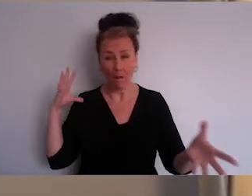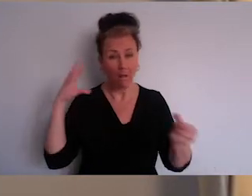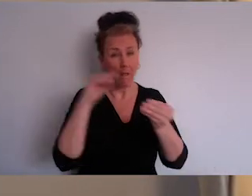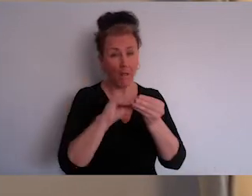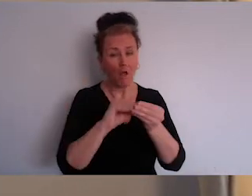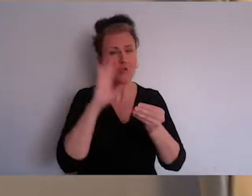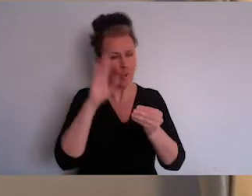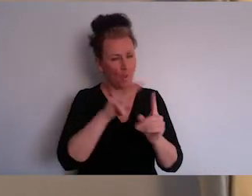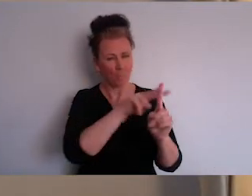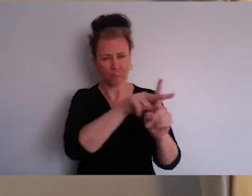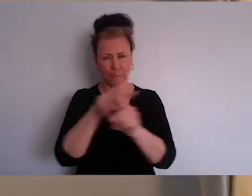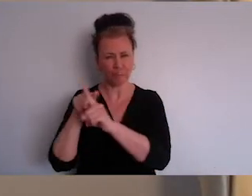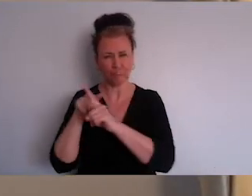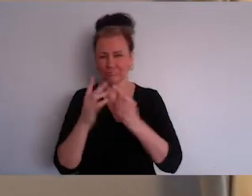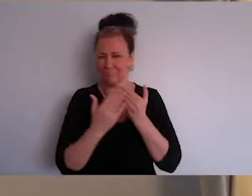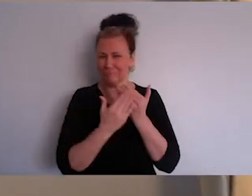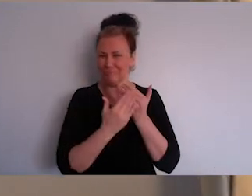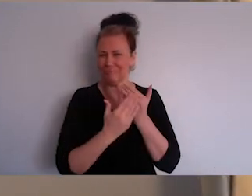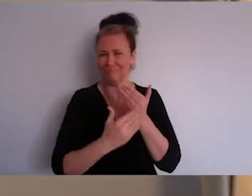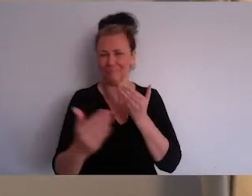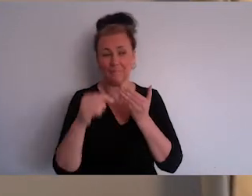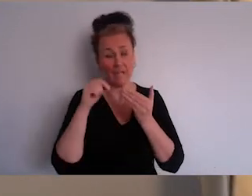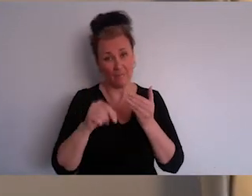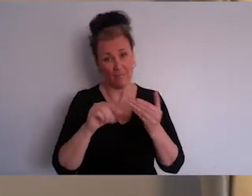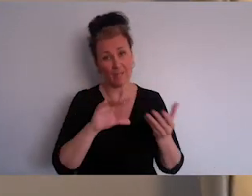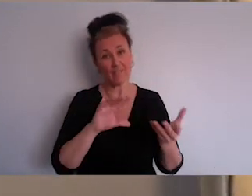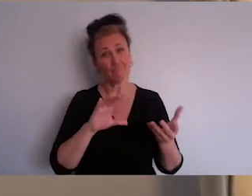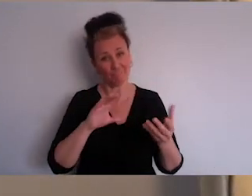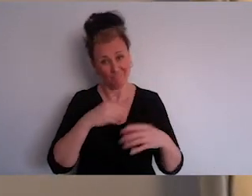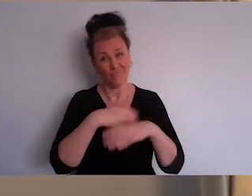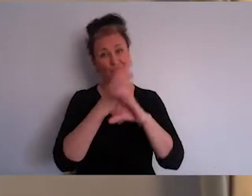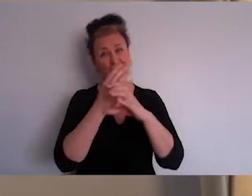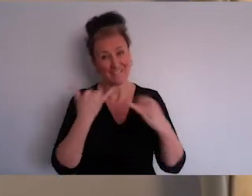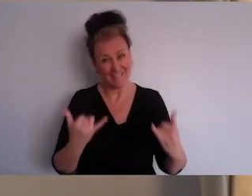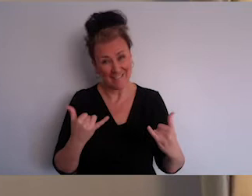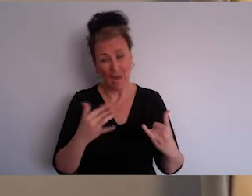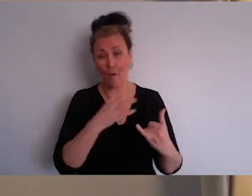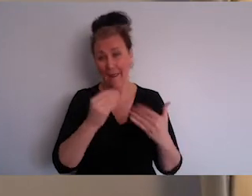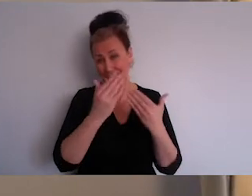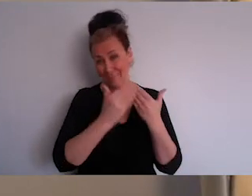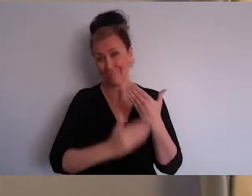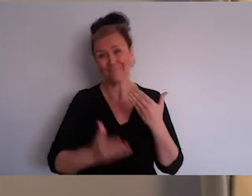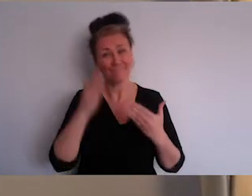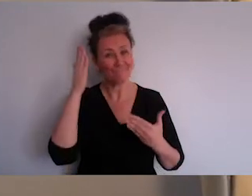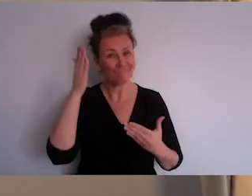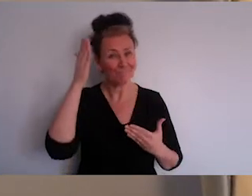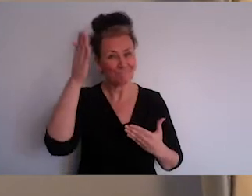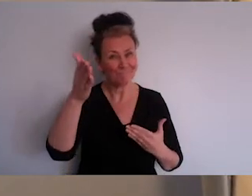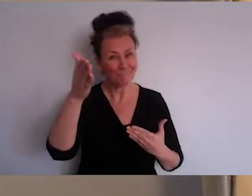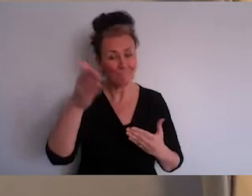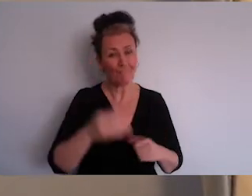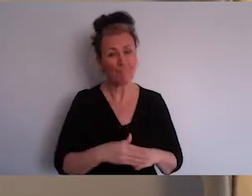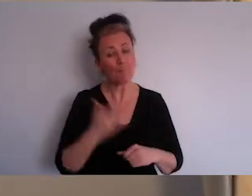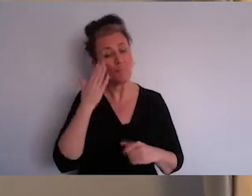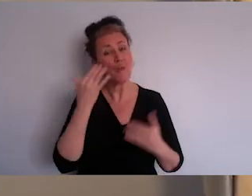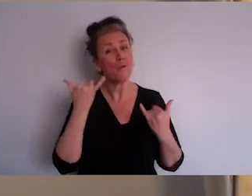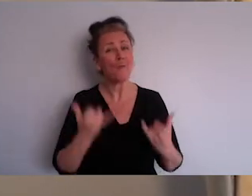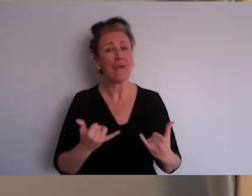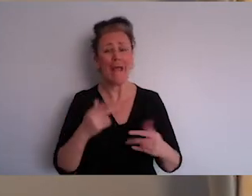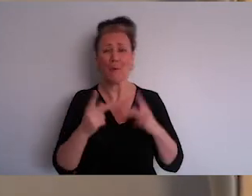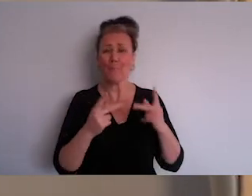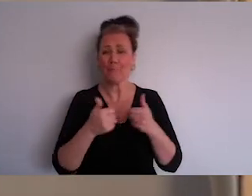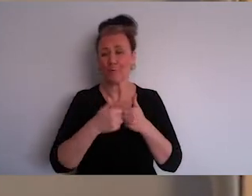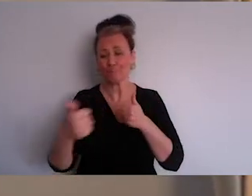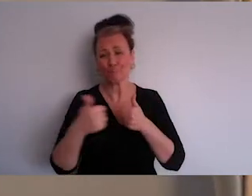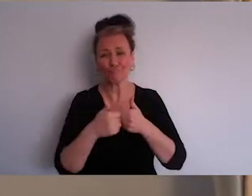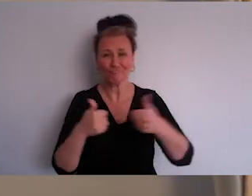Teachers College and use it to make your mark during this global crisis and beyond. While I know many of you are separated